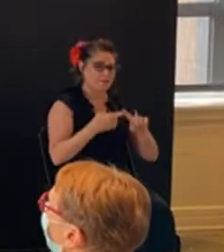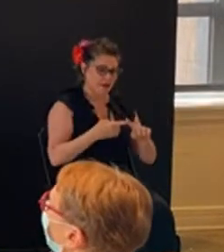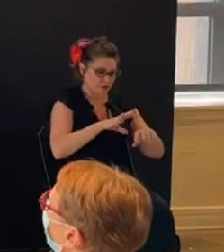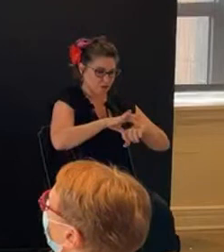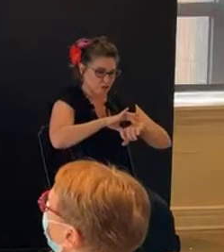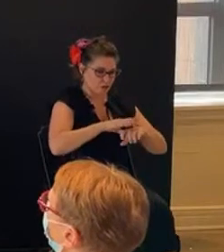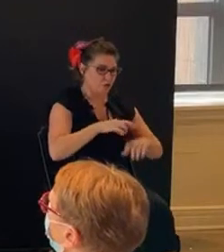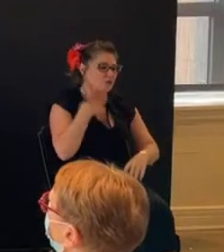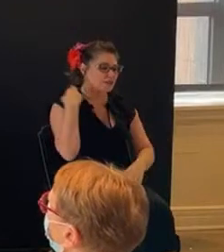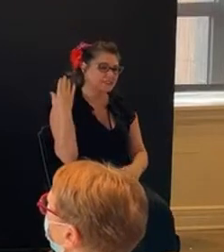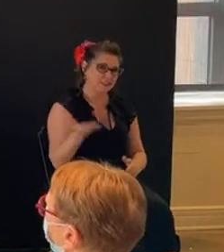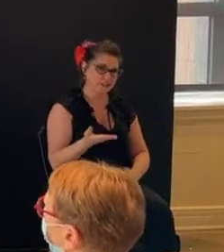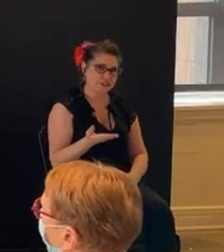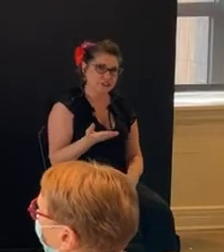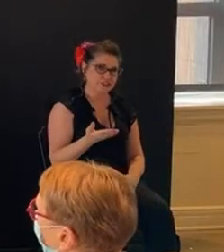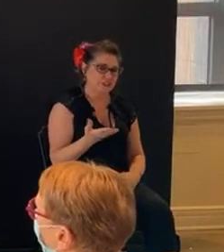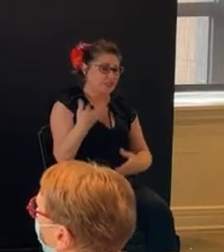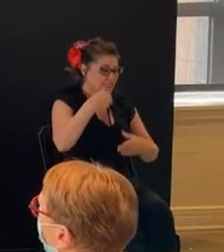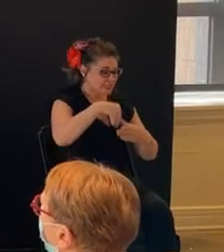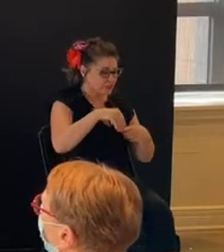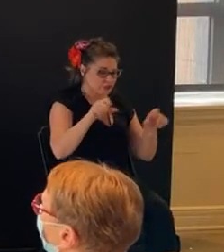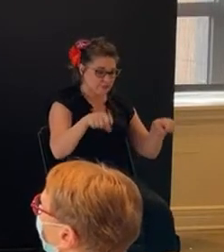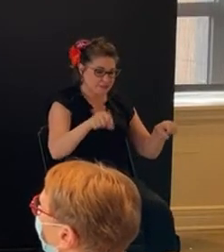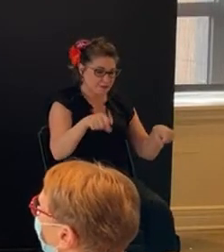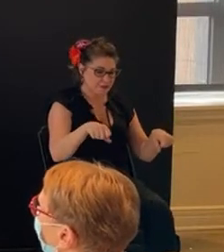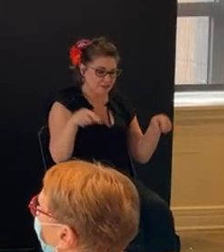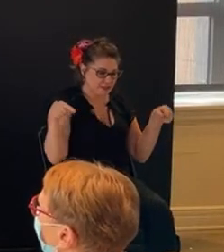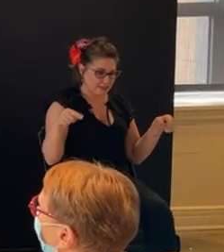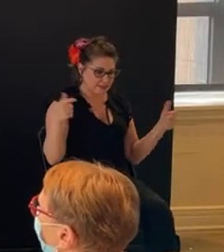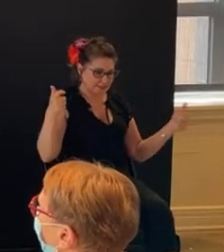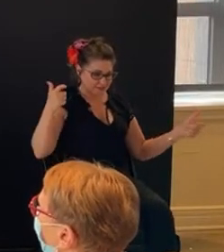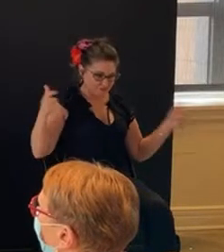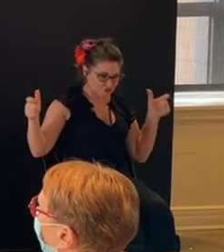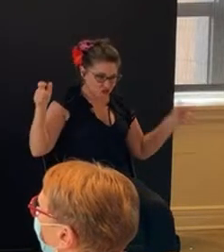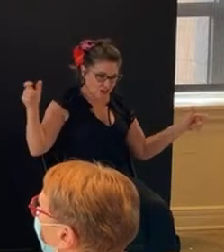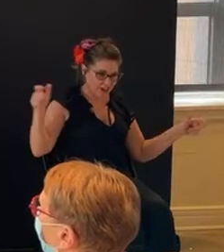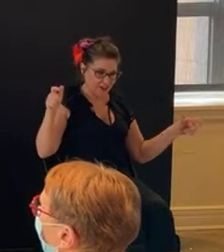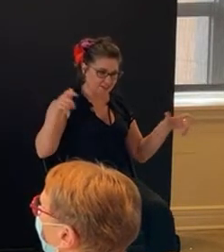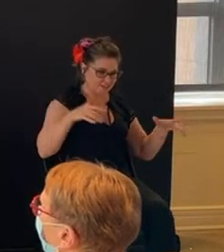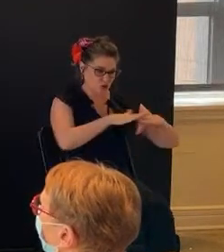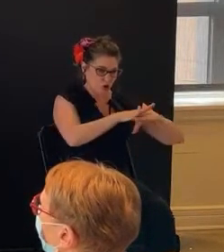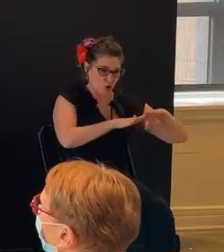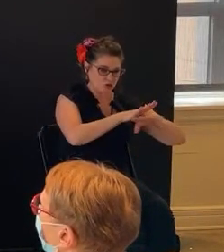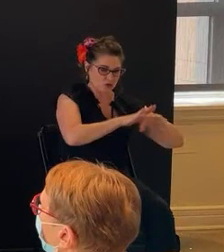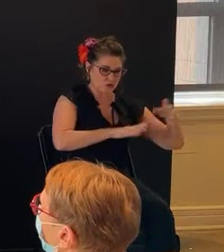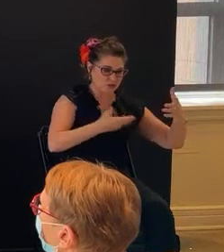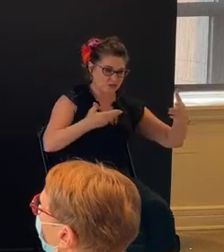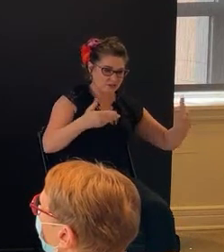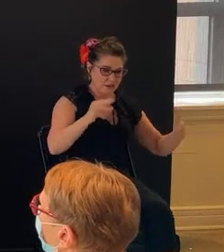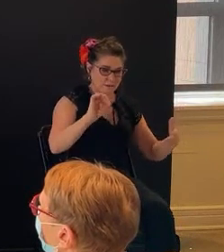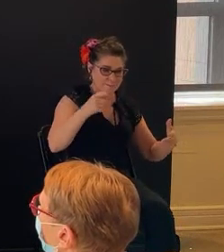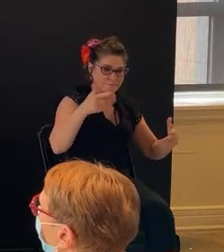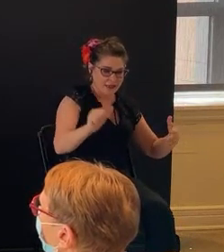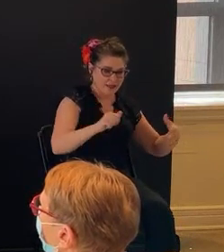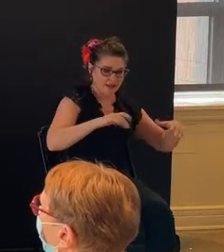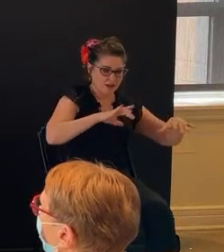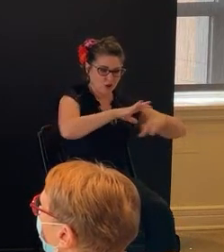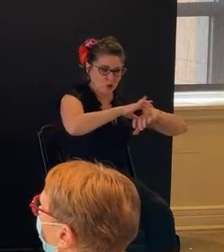here, including the possibility of these giant coastal megaquakes and